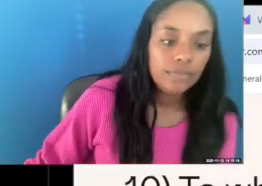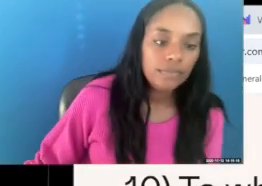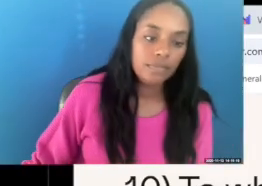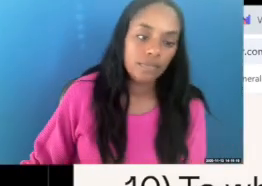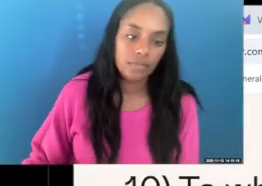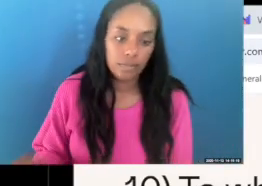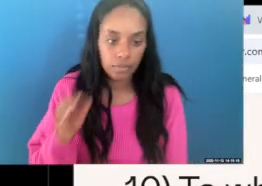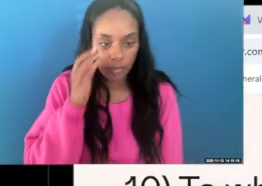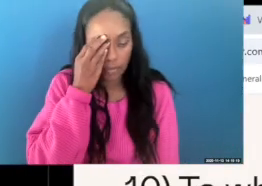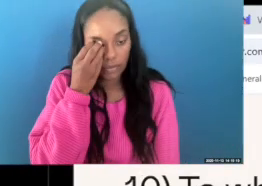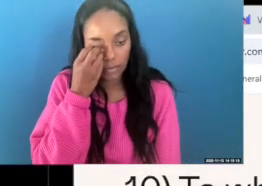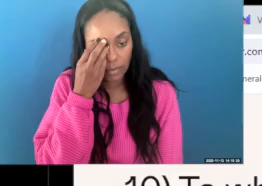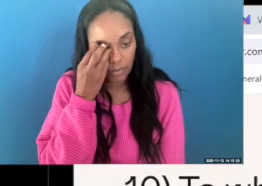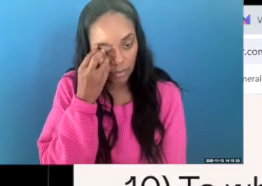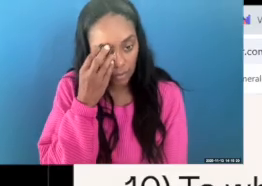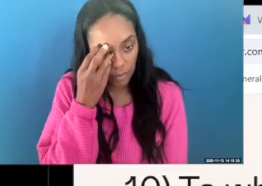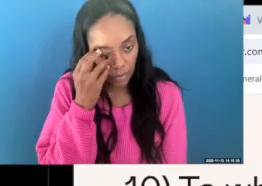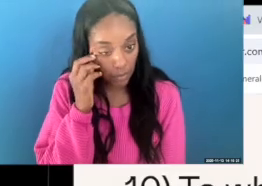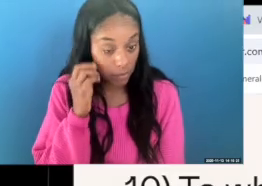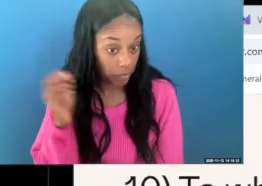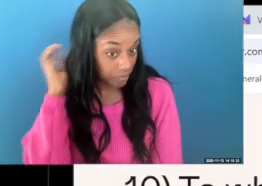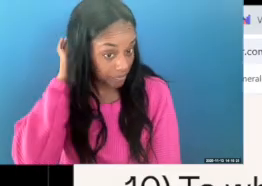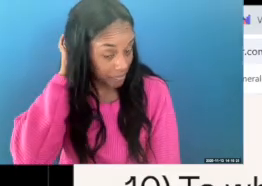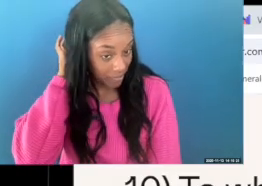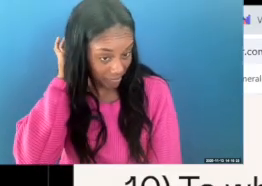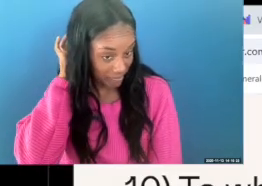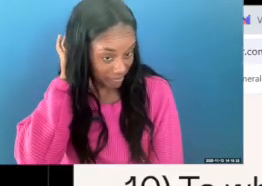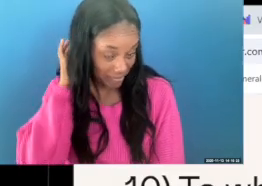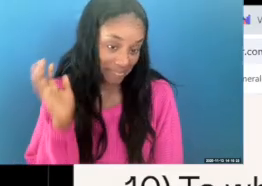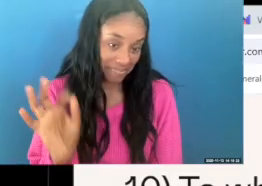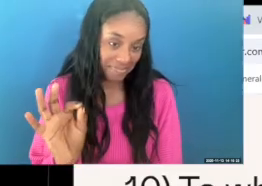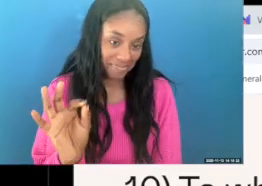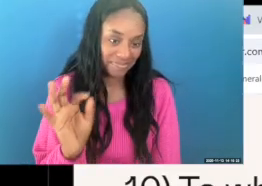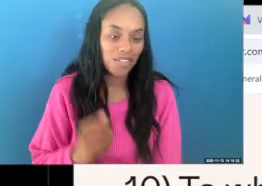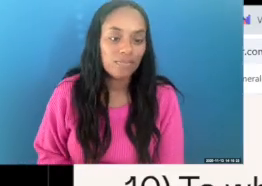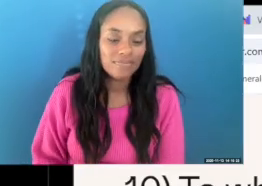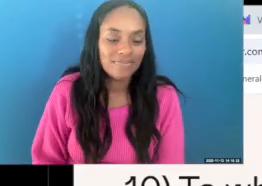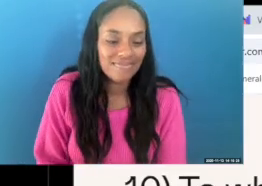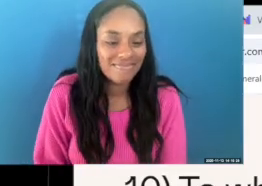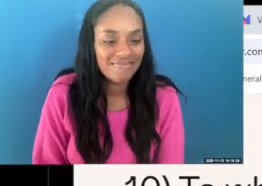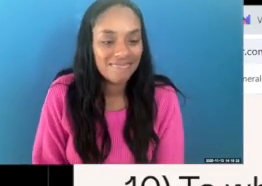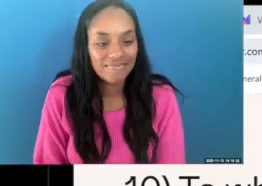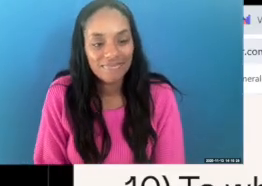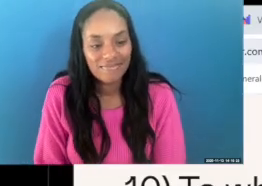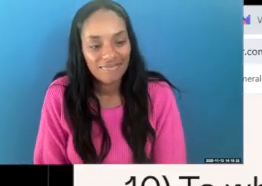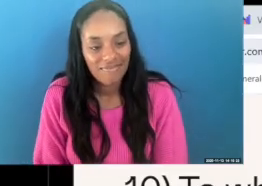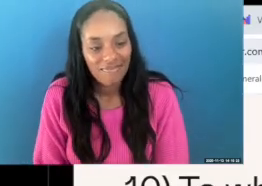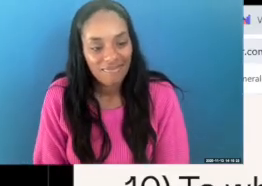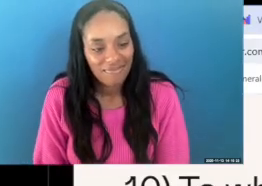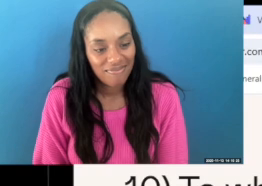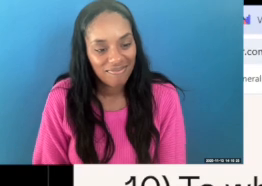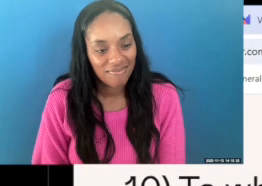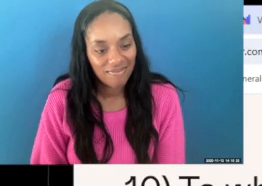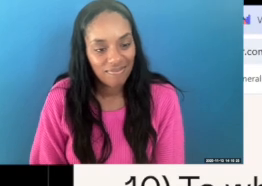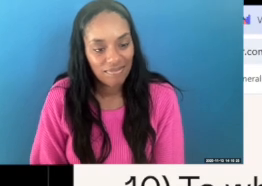to them in multiple years. They need something to enter in, a real big incentive to enter in. And once they're in, then they're much